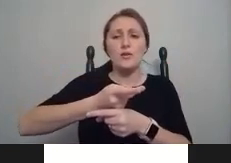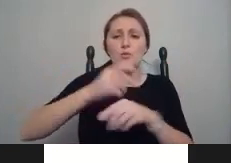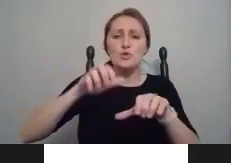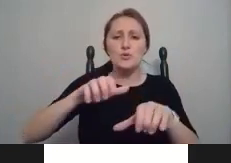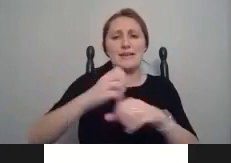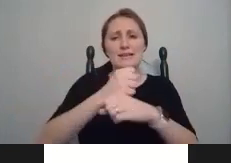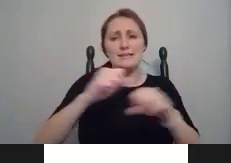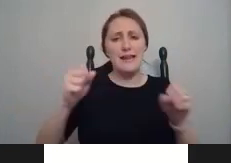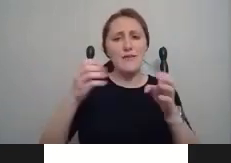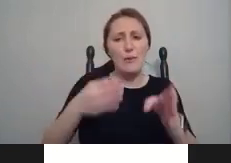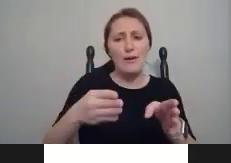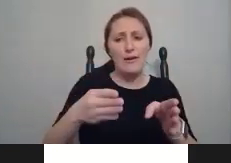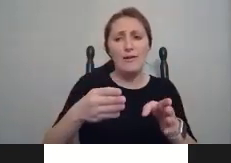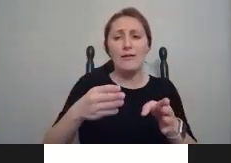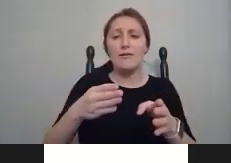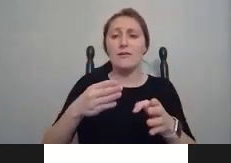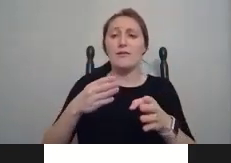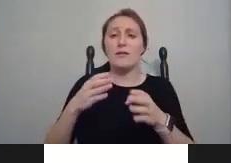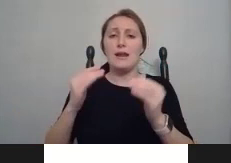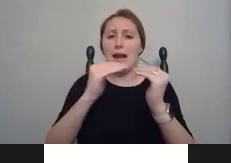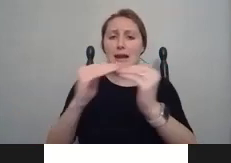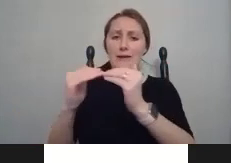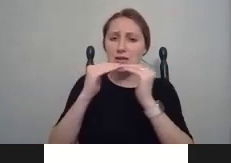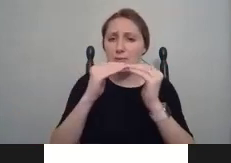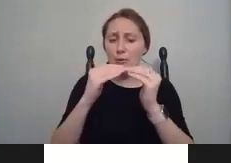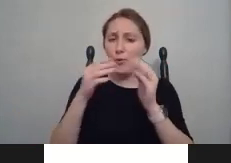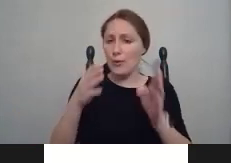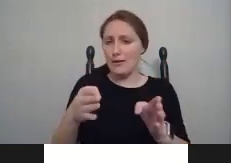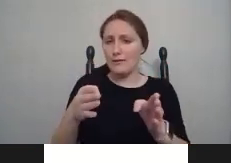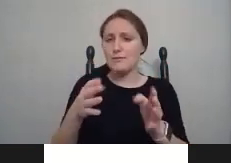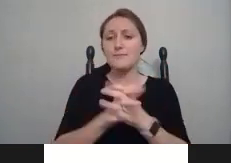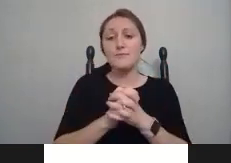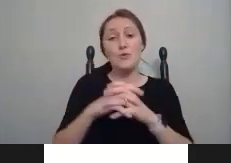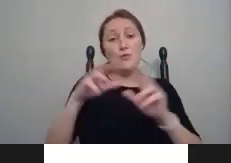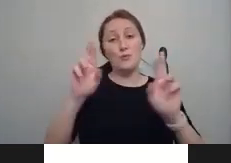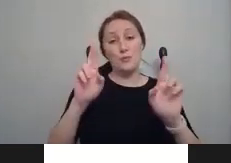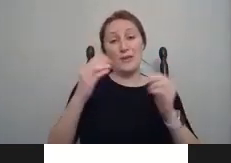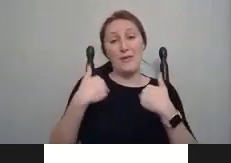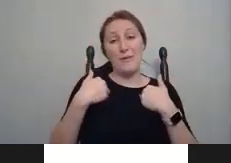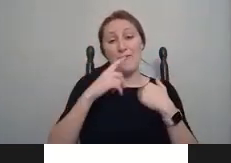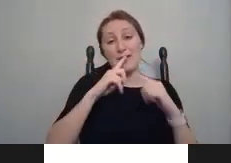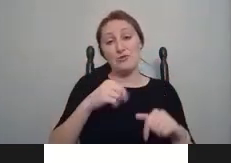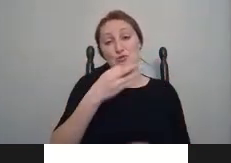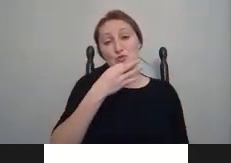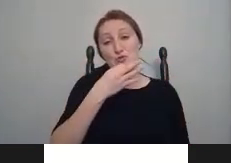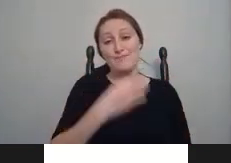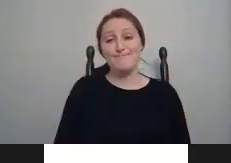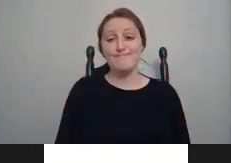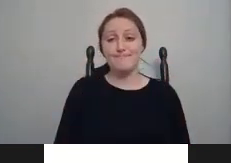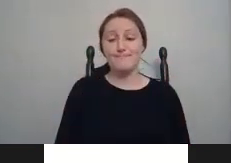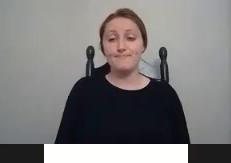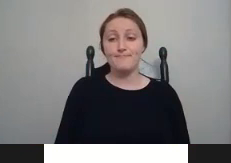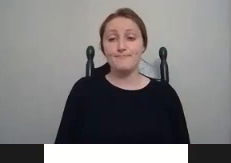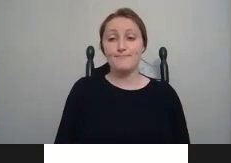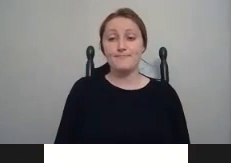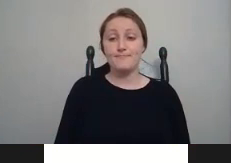safe way, it's done in an equitable way. So hopefully we have an answer on that soon. Is it possible